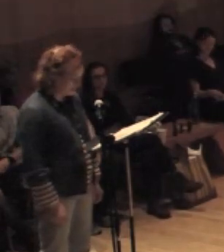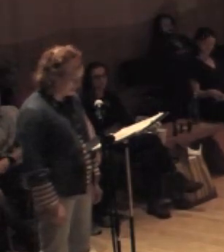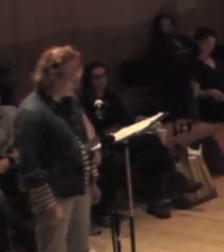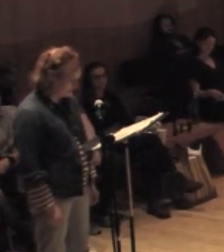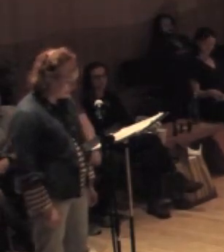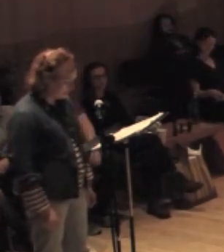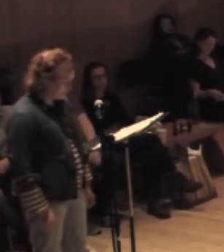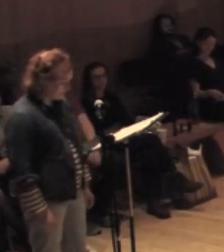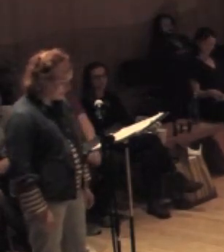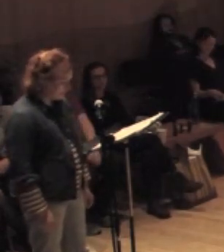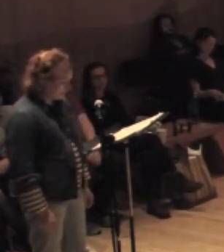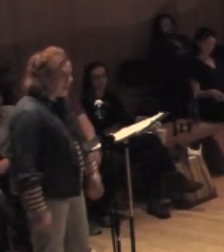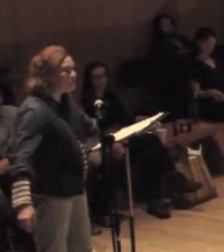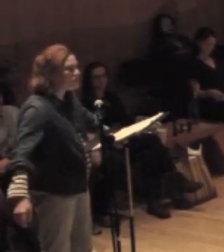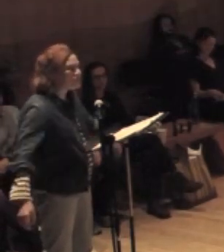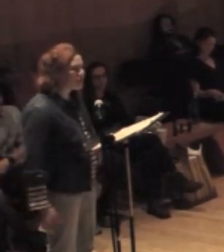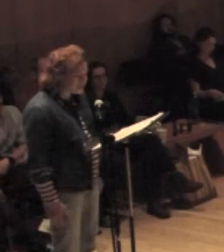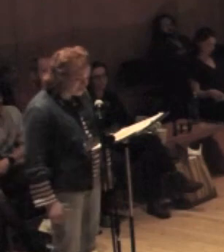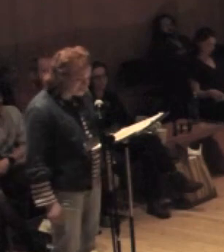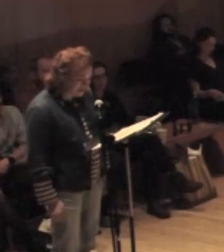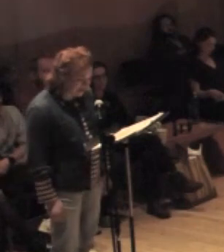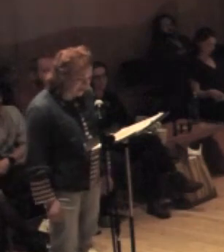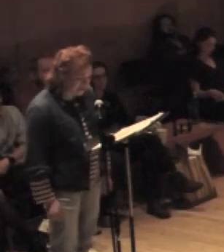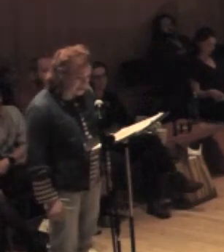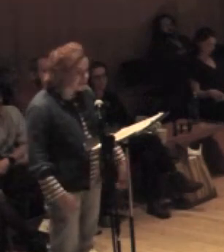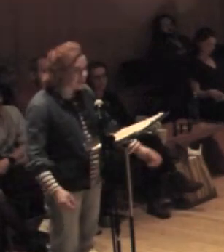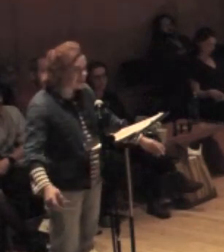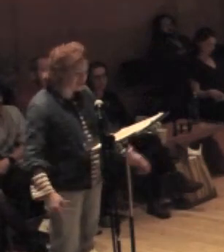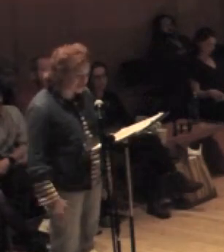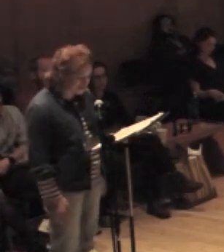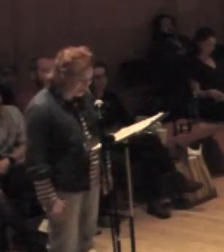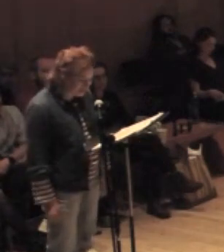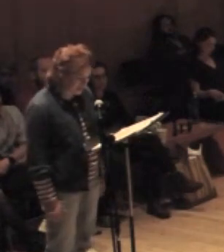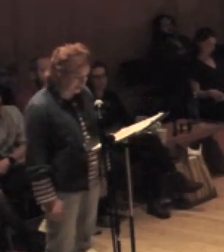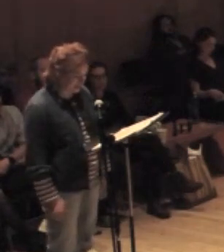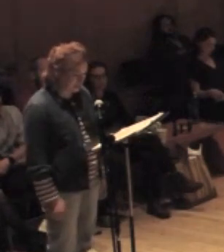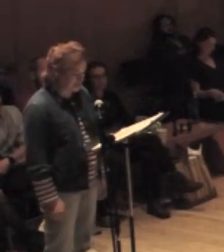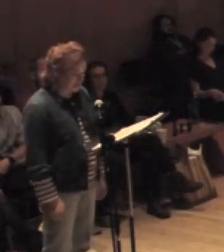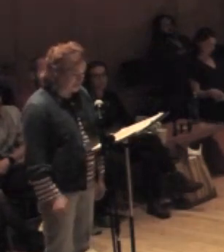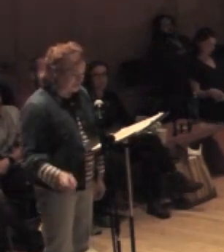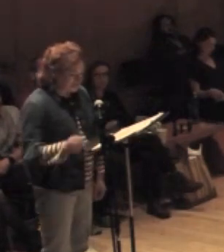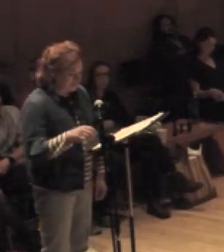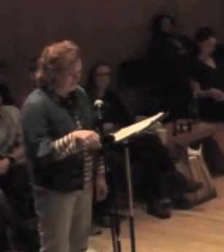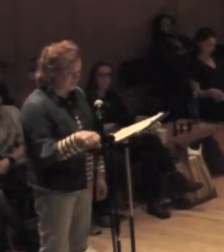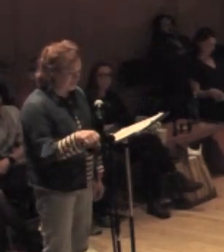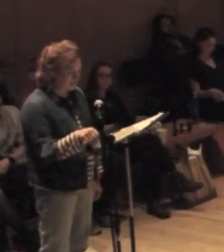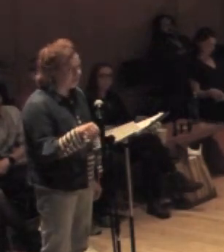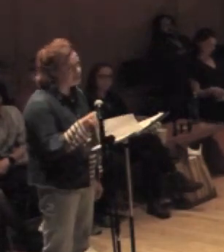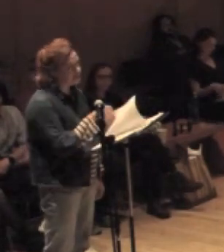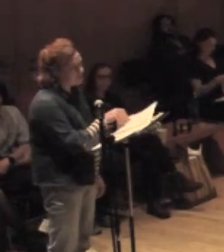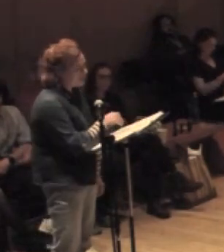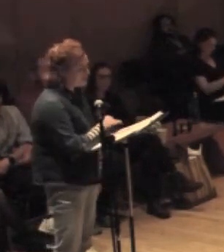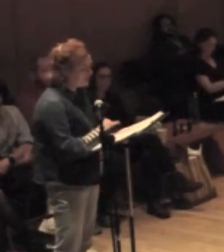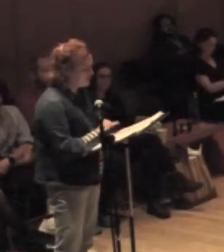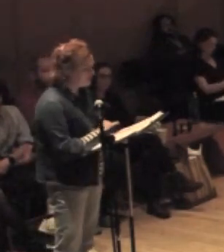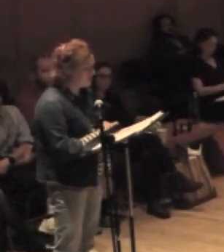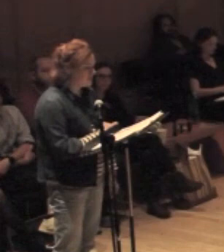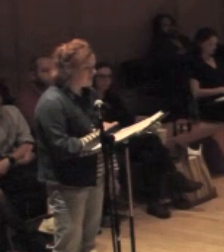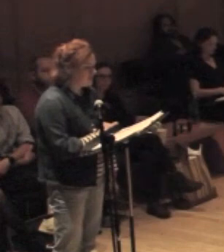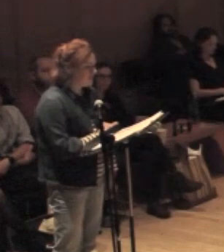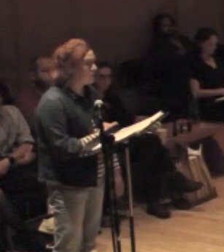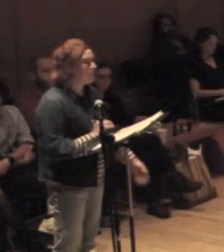our door and stuff I'm sure it'll be okay saying nothing just standing there and it is